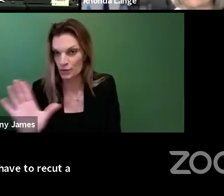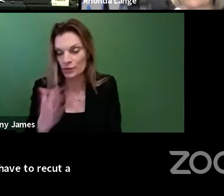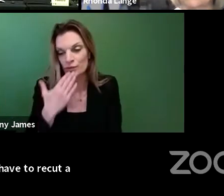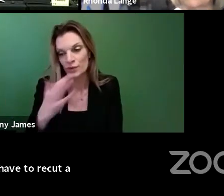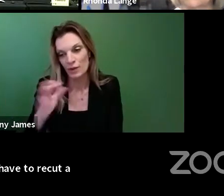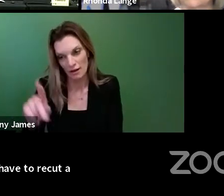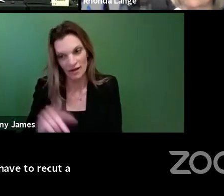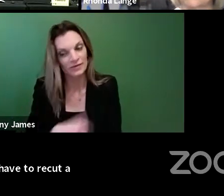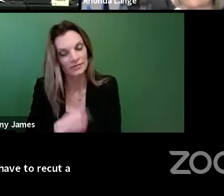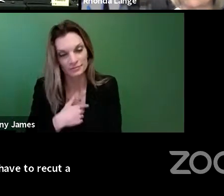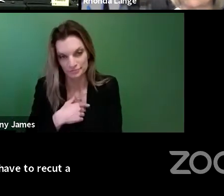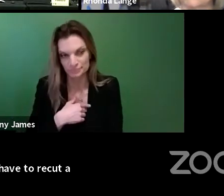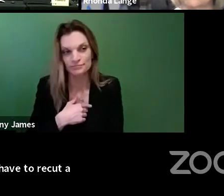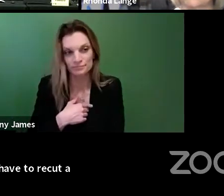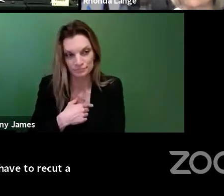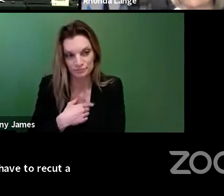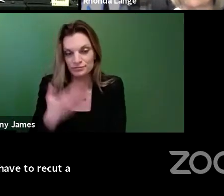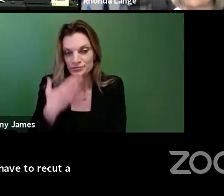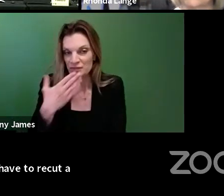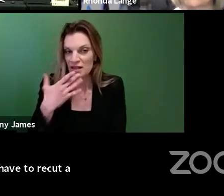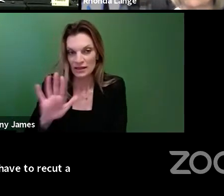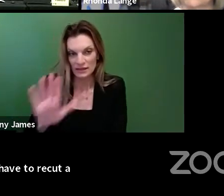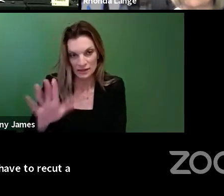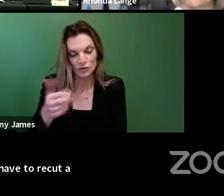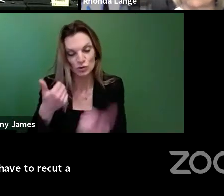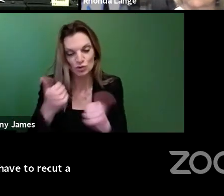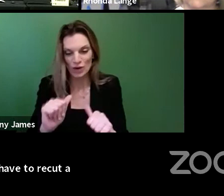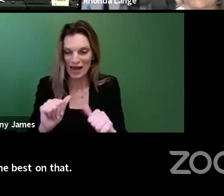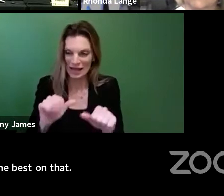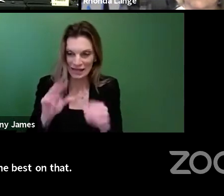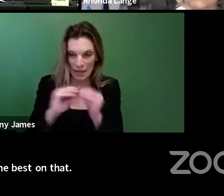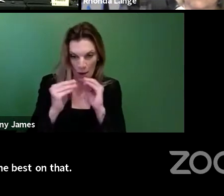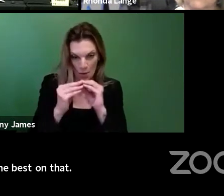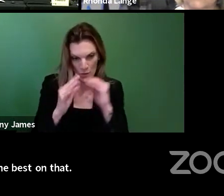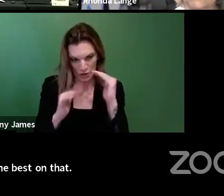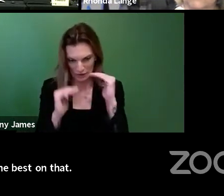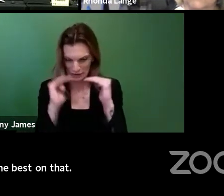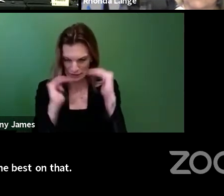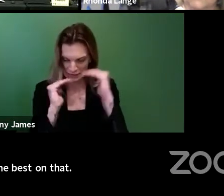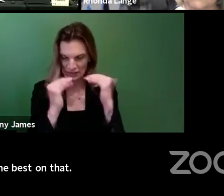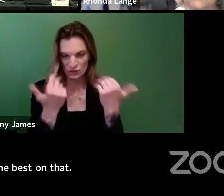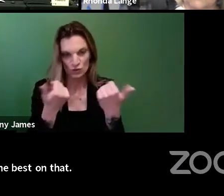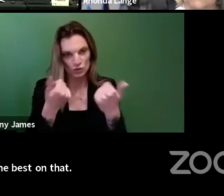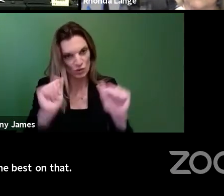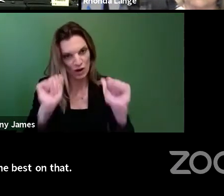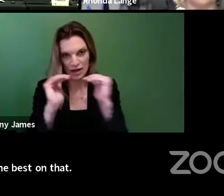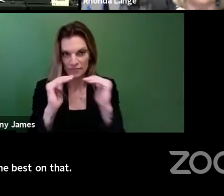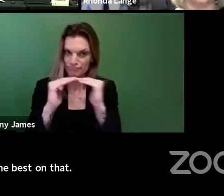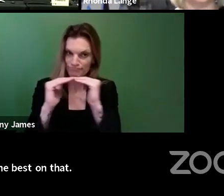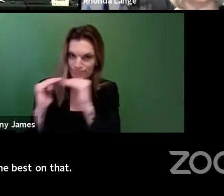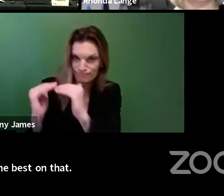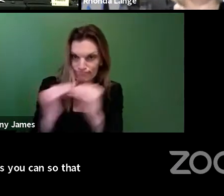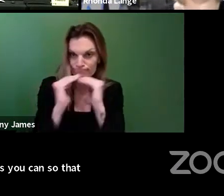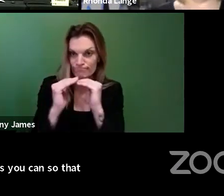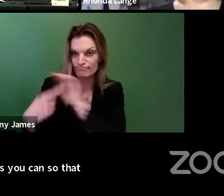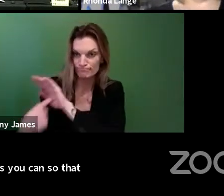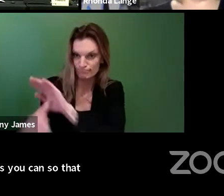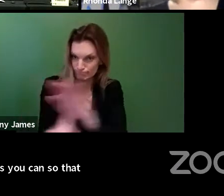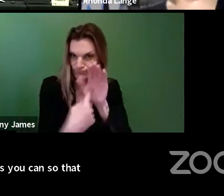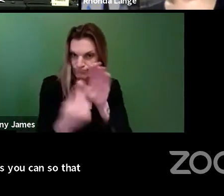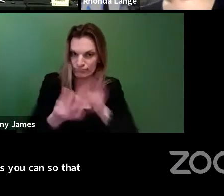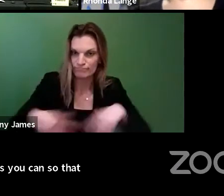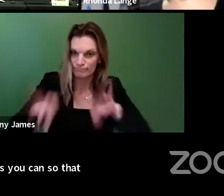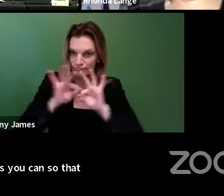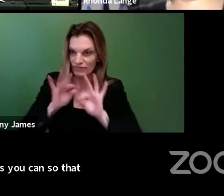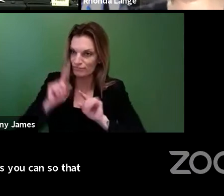on that. Keep the numbers as close as you can so that everyone has equal representation at